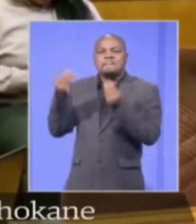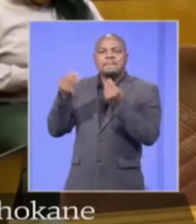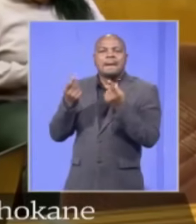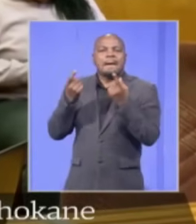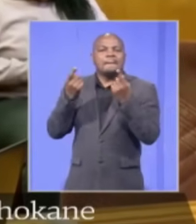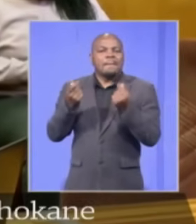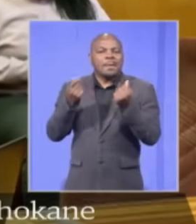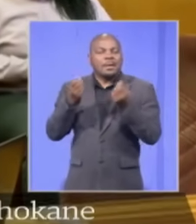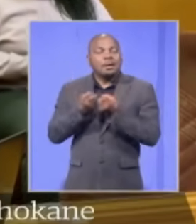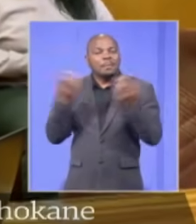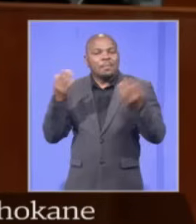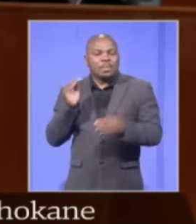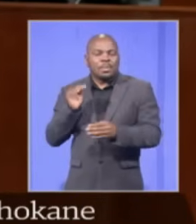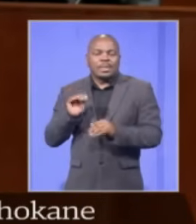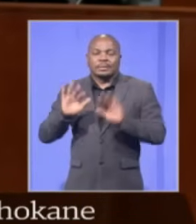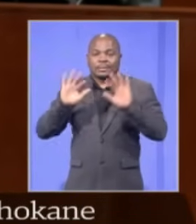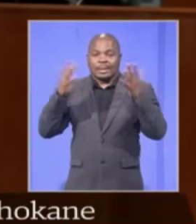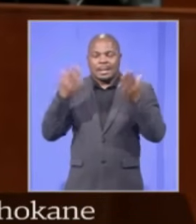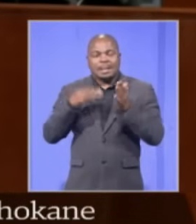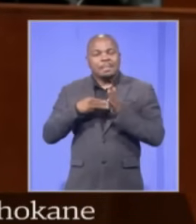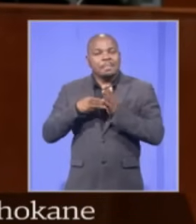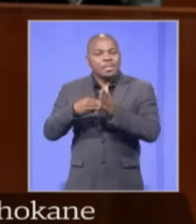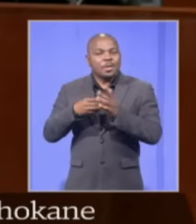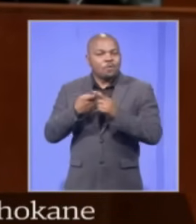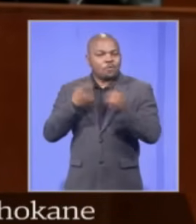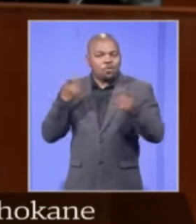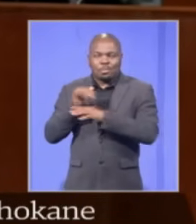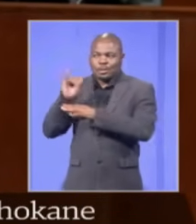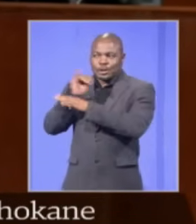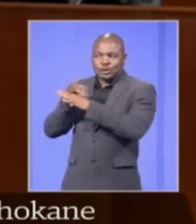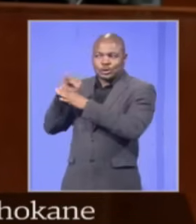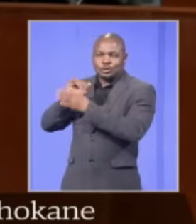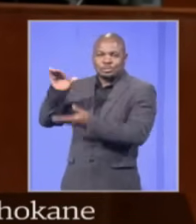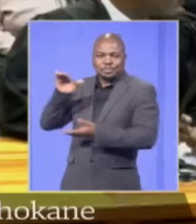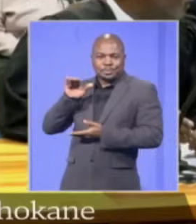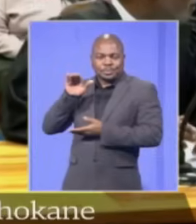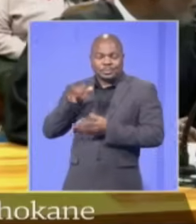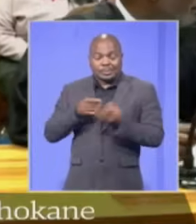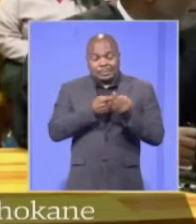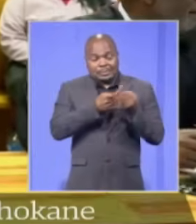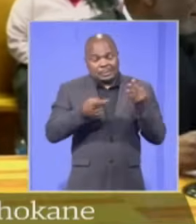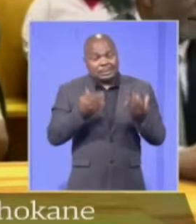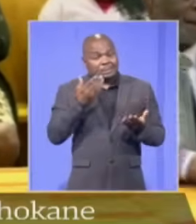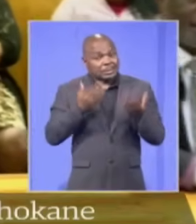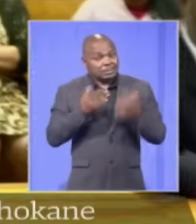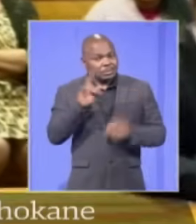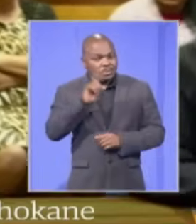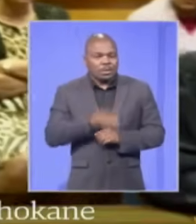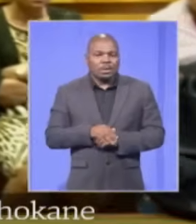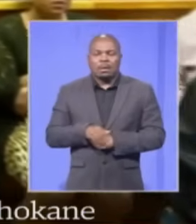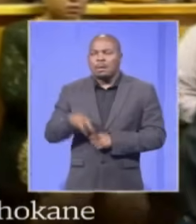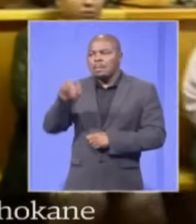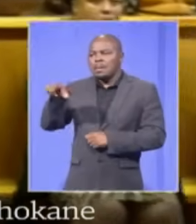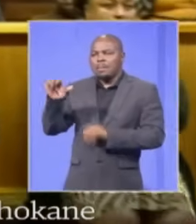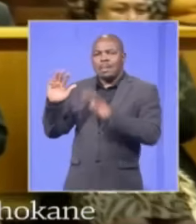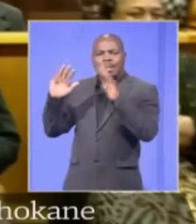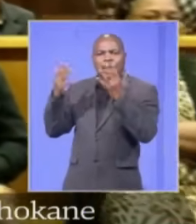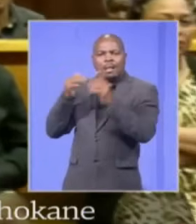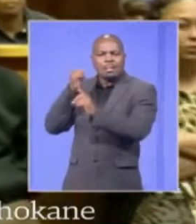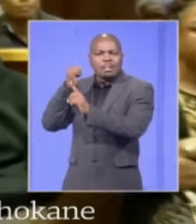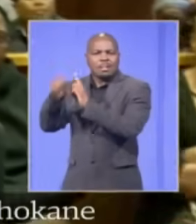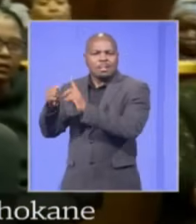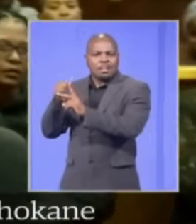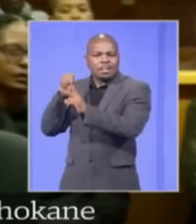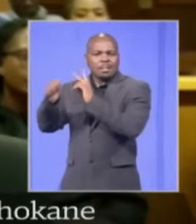a dimilione tse 10 go tswa go ditifo tsa di-insurance. Go gonona gore boraro yo bo bolaile batho ba senyane ka nepo